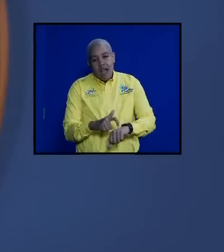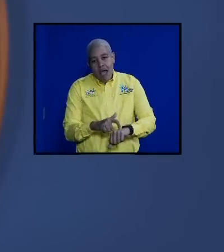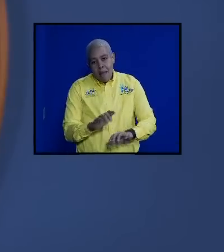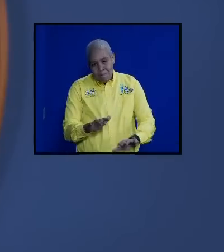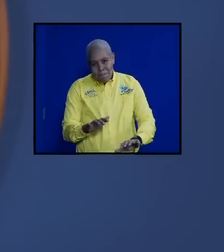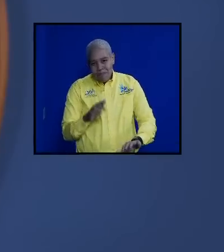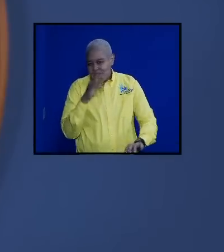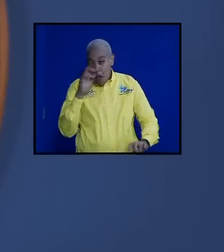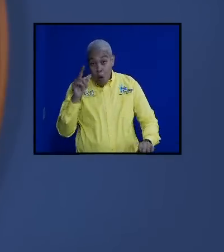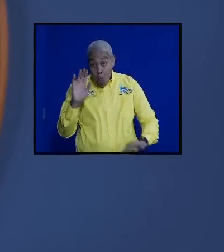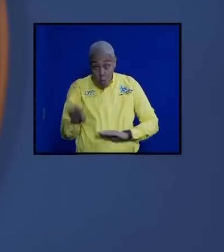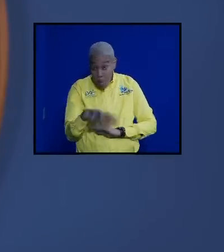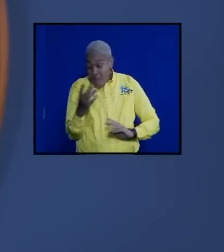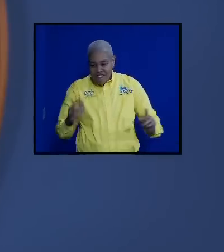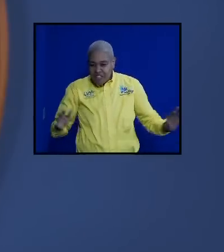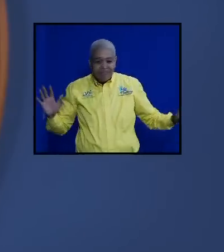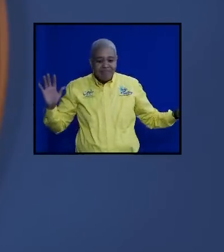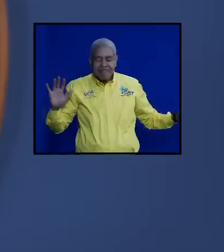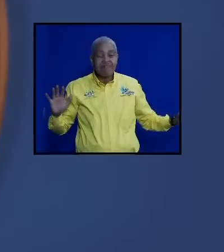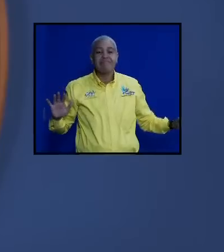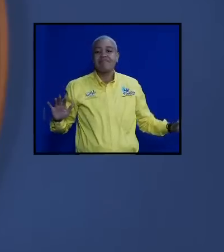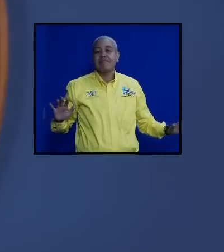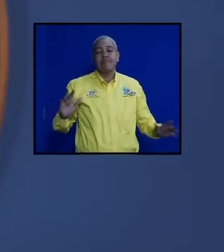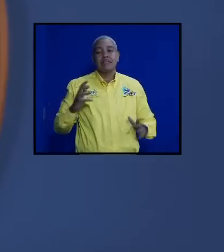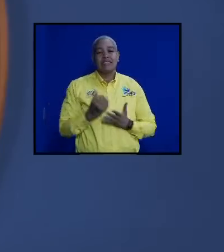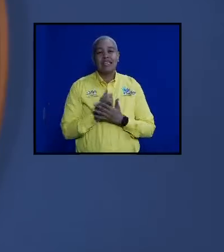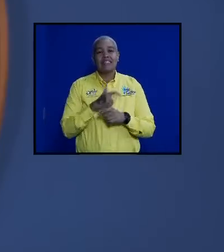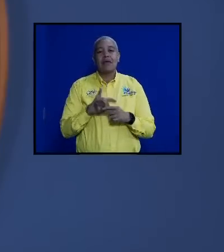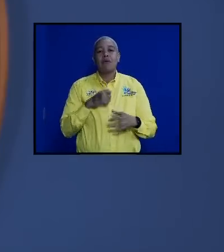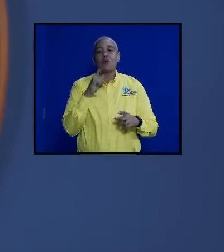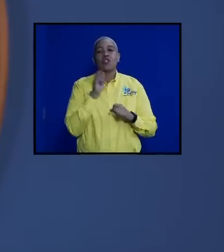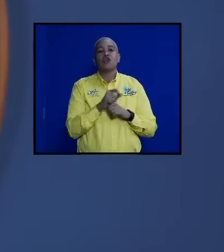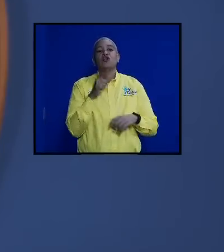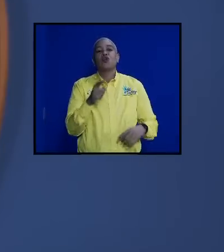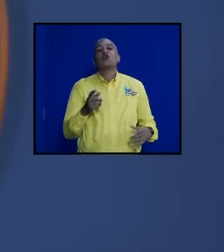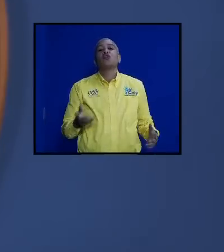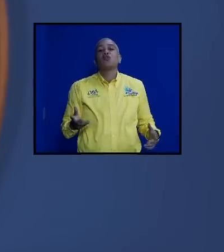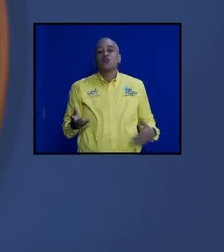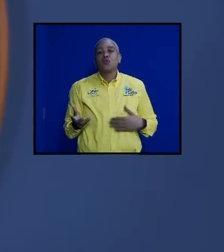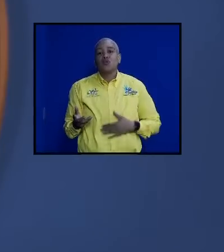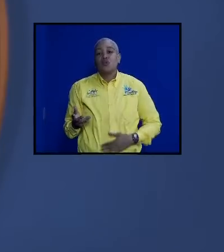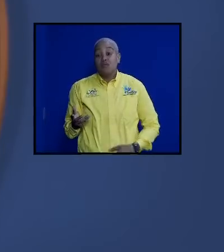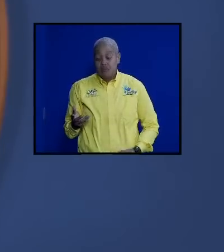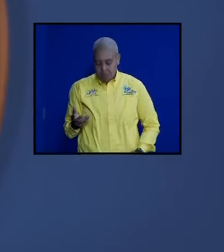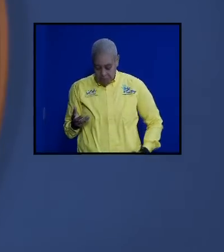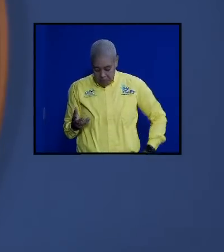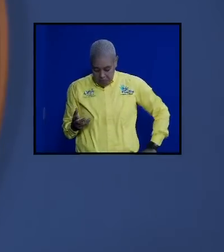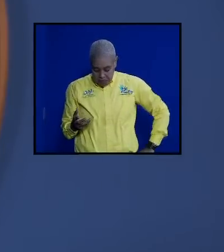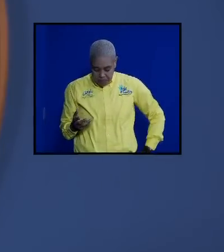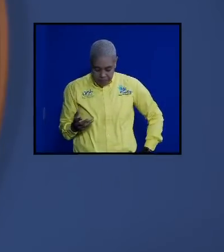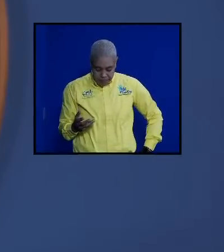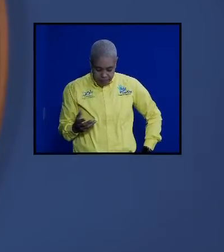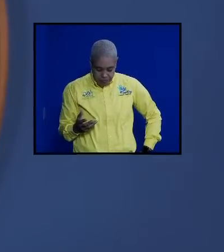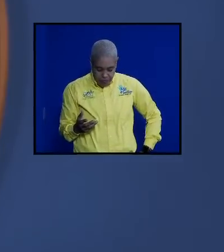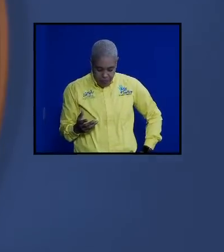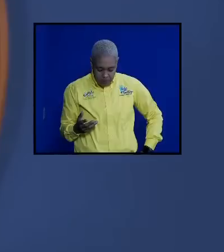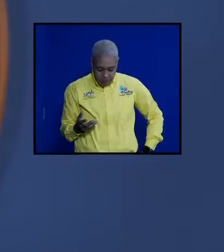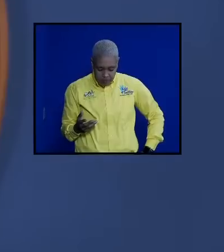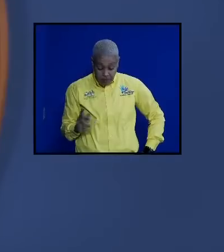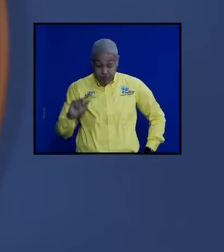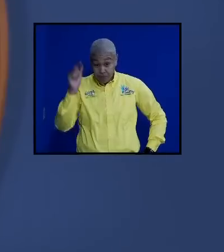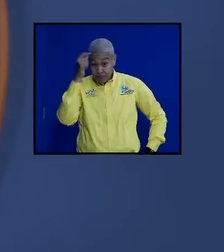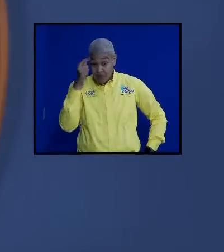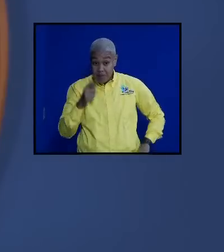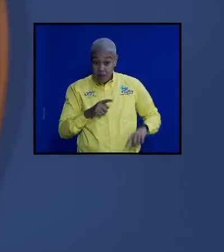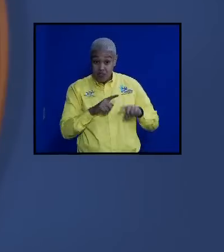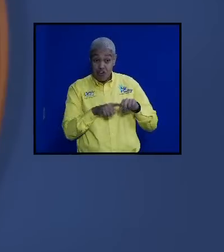It does take time. So I want to assure you, sir, that government